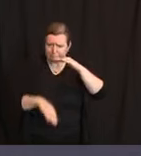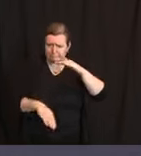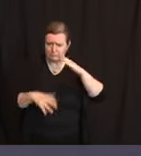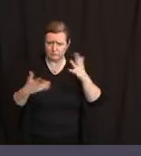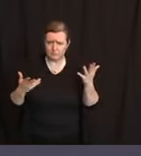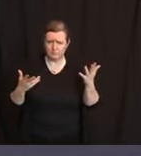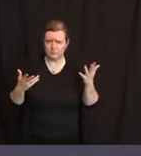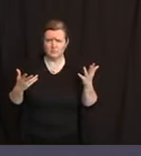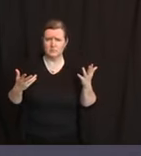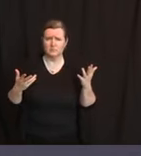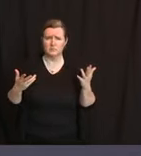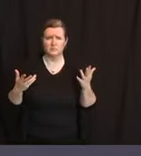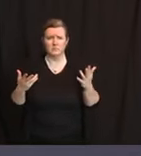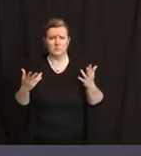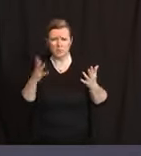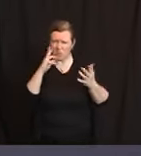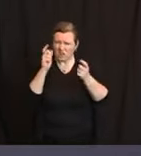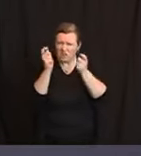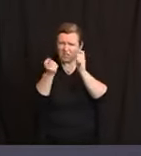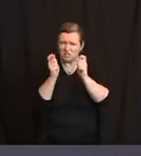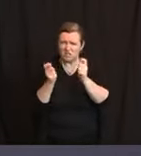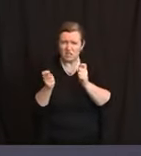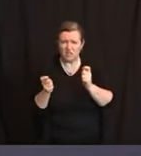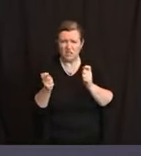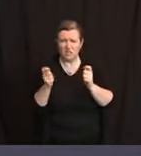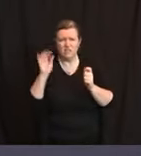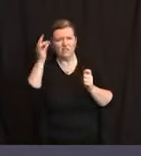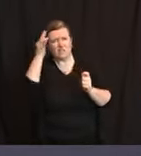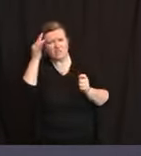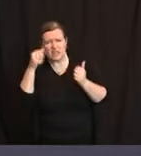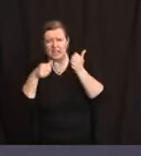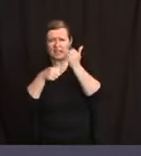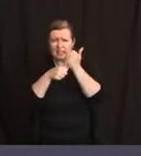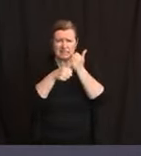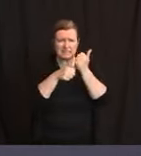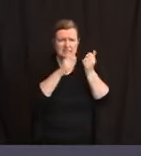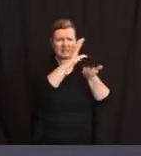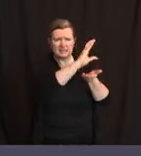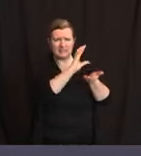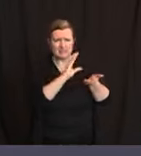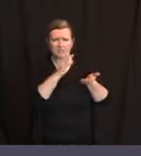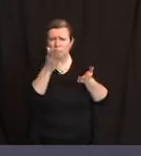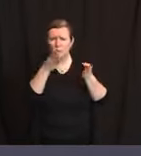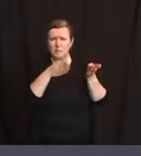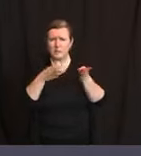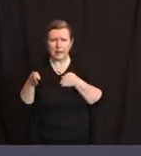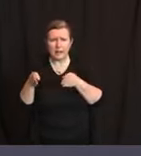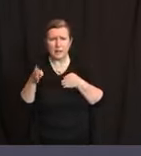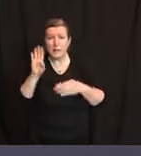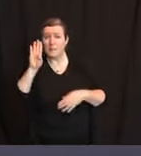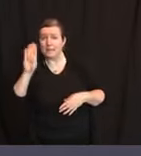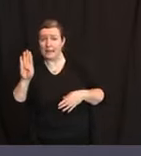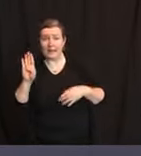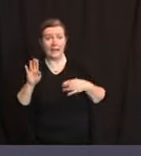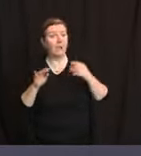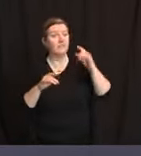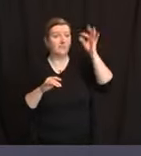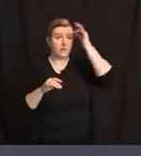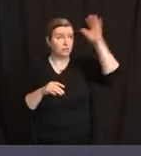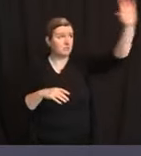spending adjustments, the percentage of federal aid. What's plan B if enough federal aid doesn't